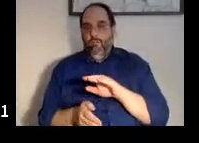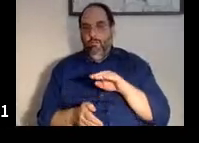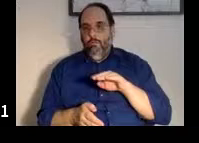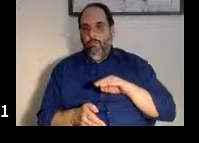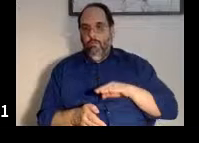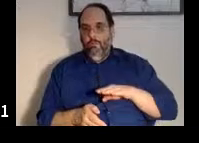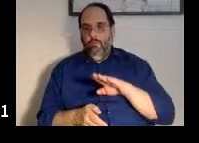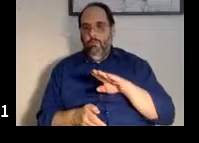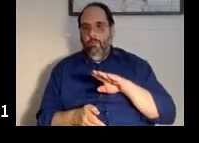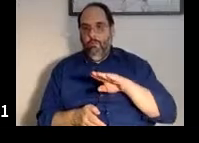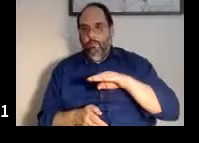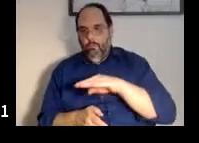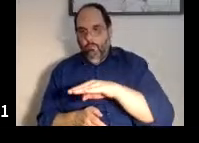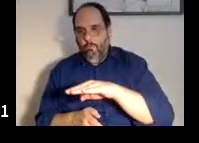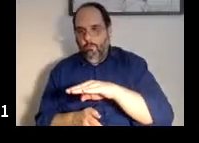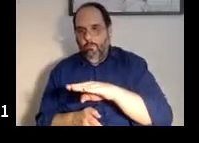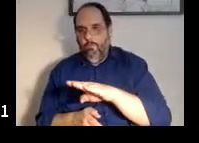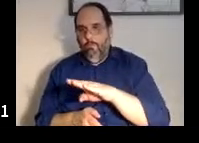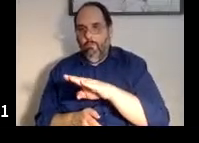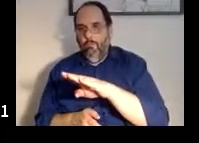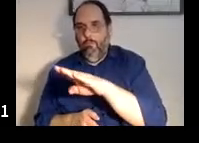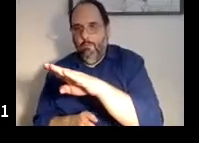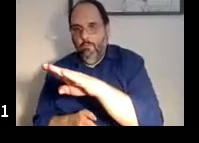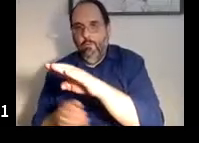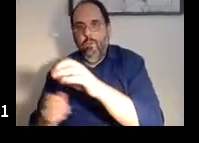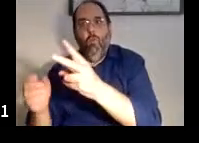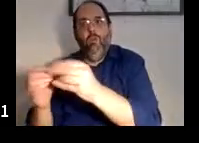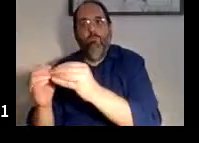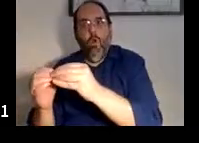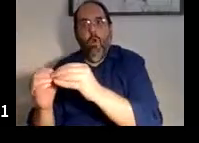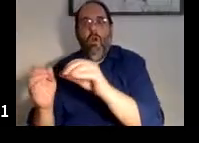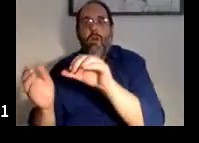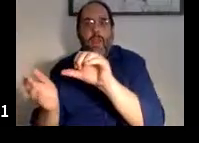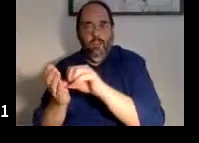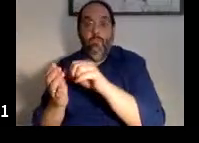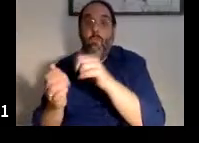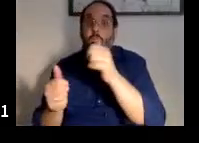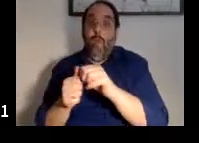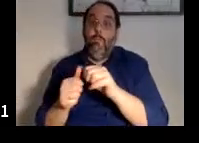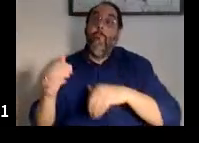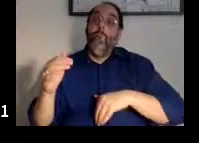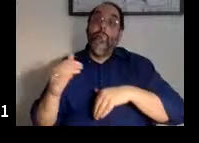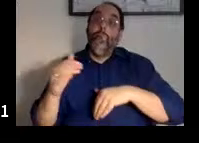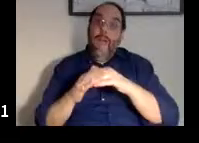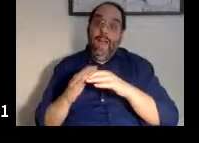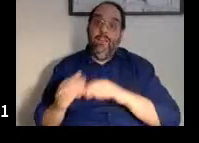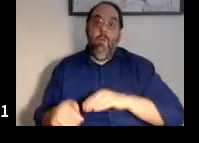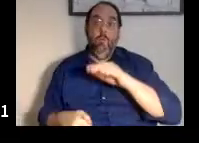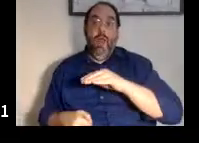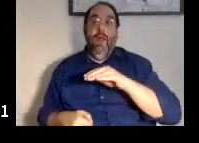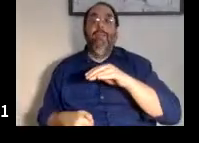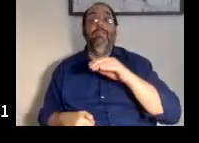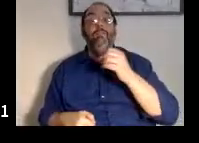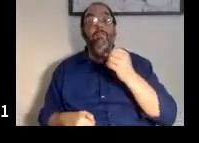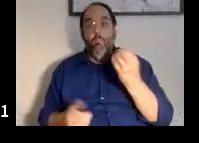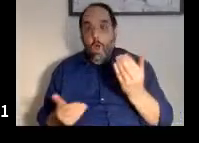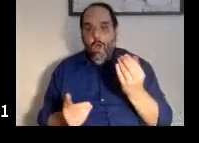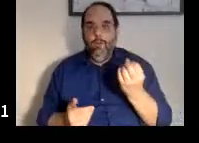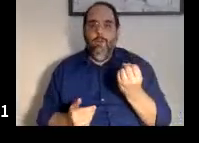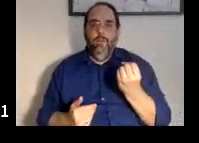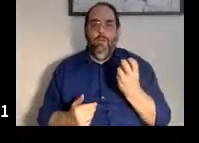go higher. But the maximum rise within a play area for a ramp is 12 inches.